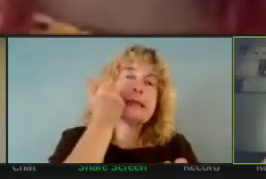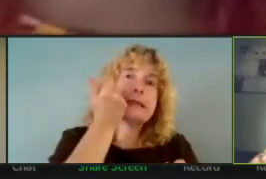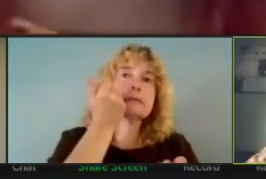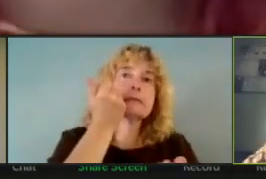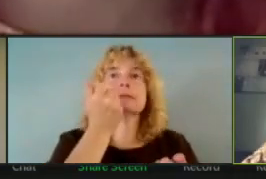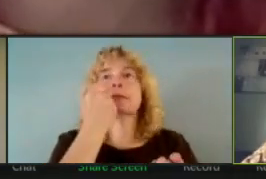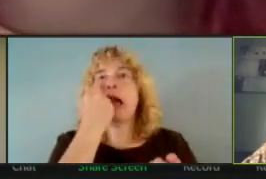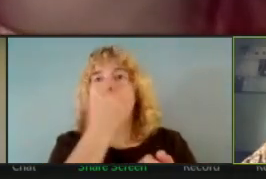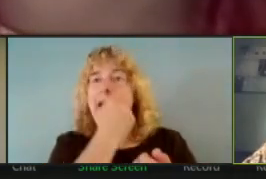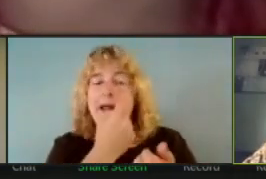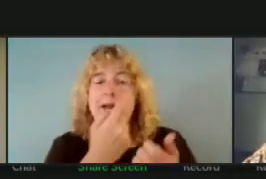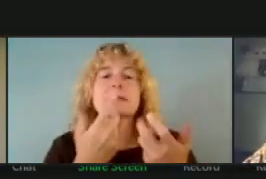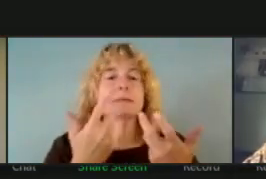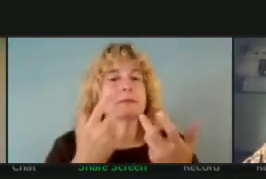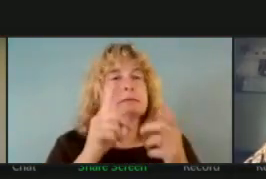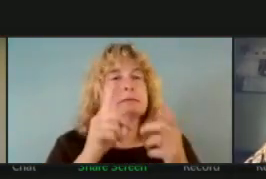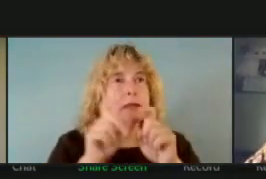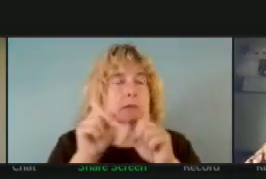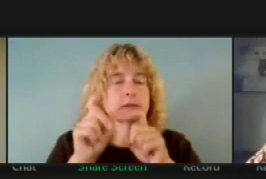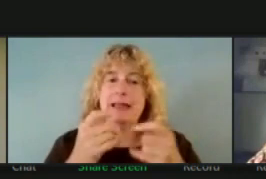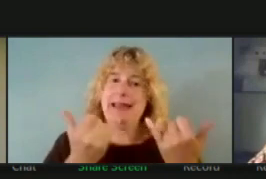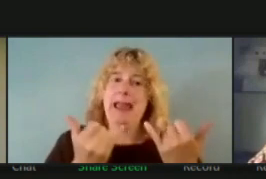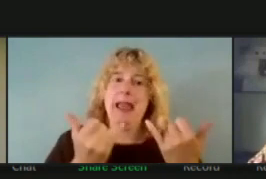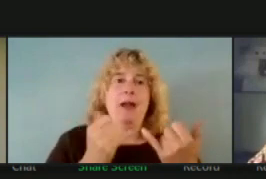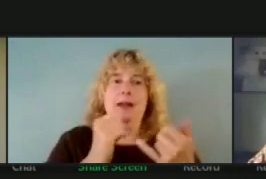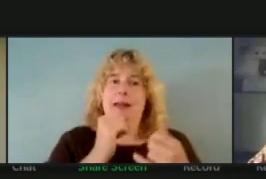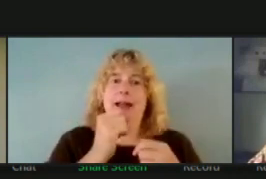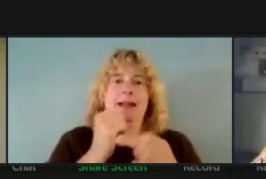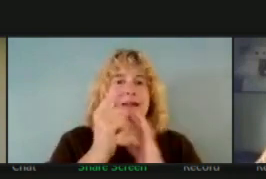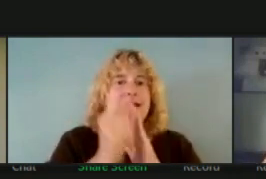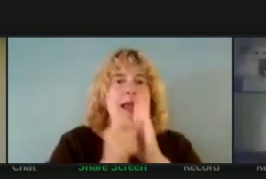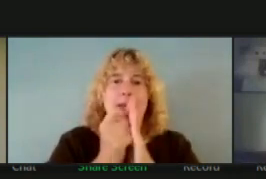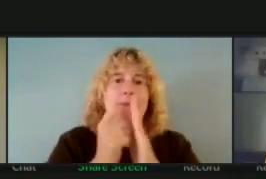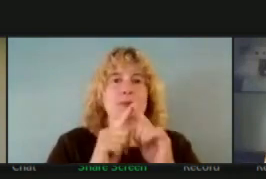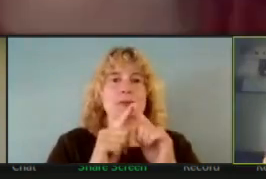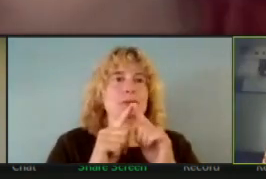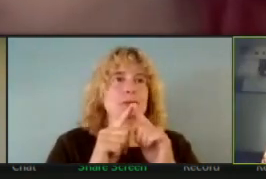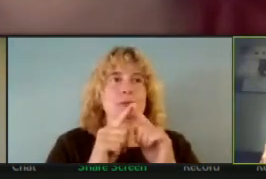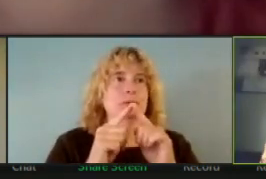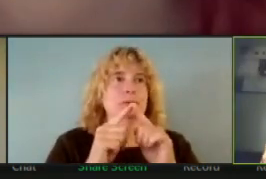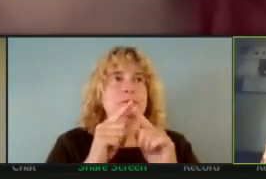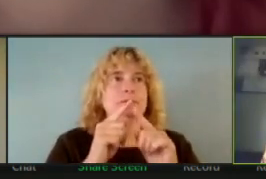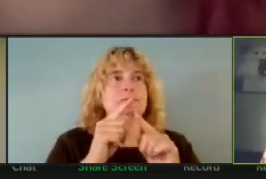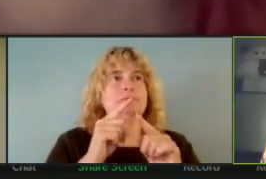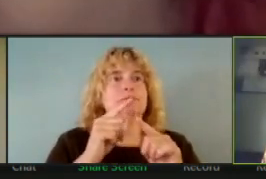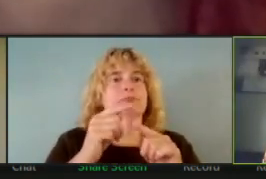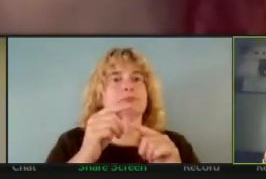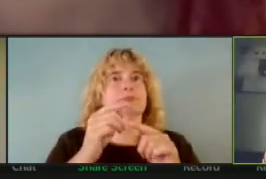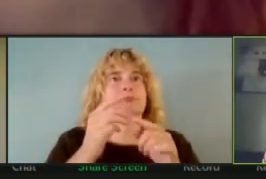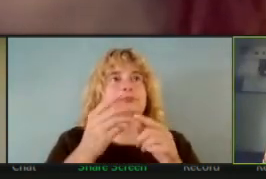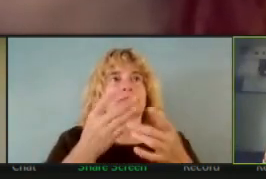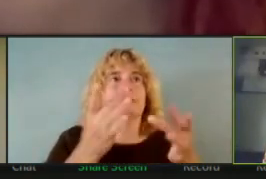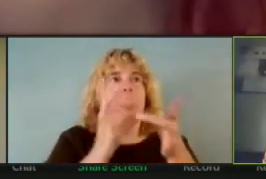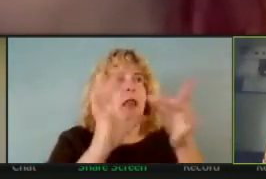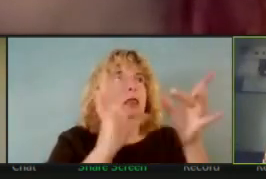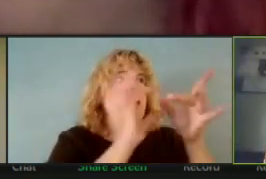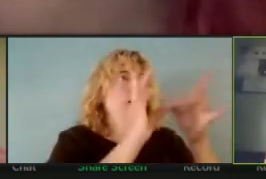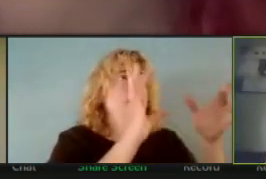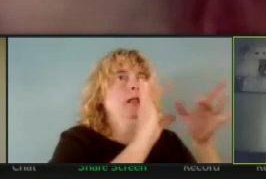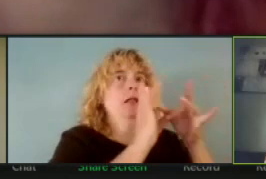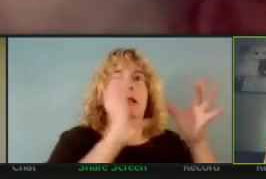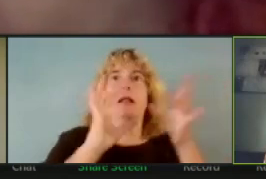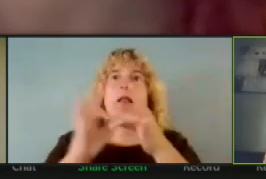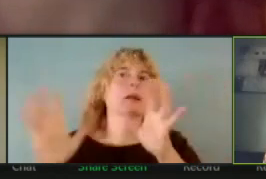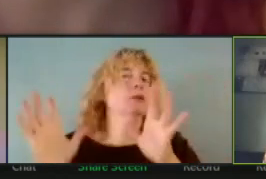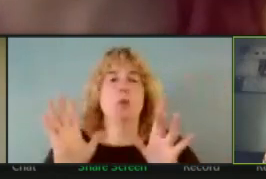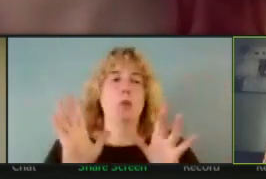your healthcare provider. Okay, all right. Stay with us for the next 60 minutes so you can stay informed and